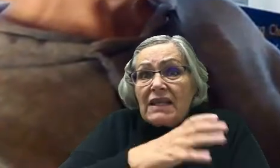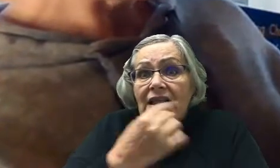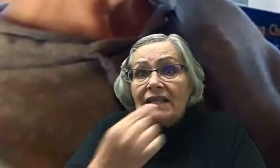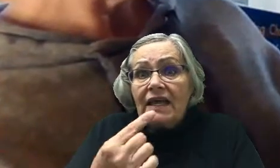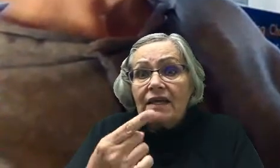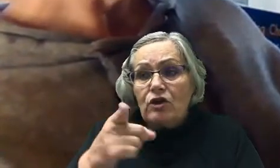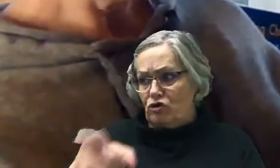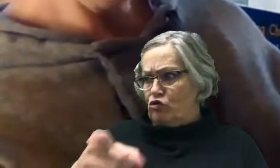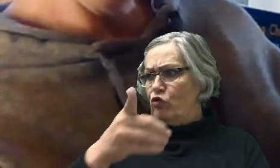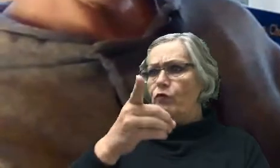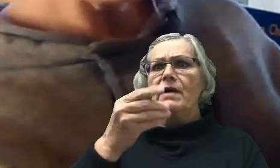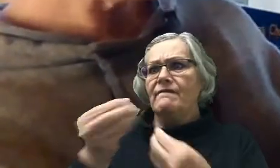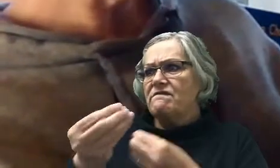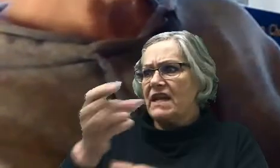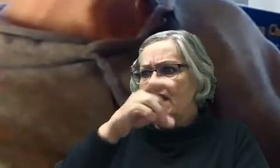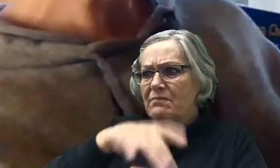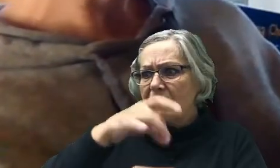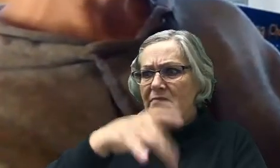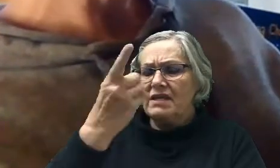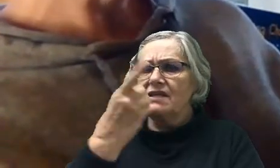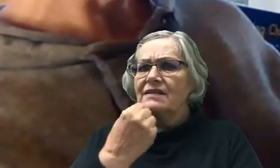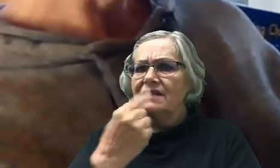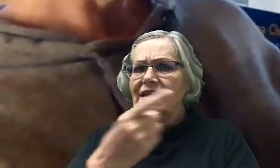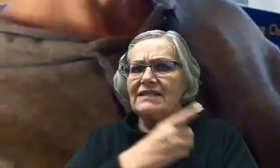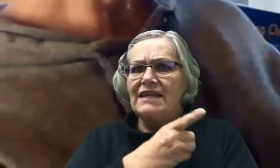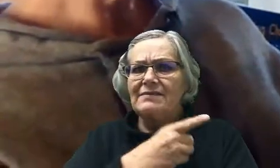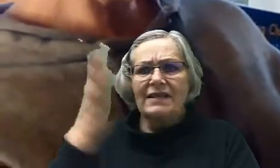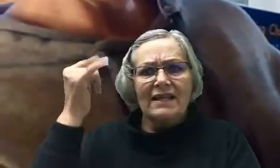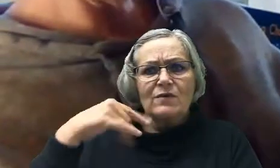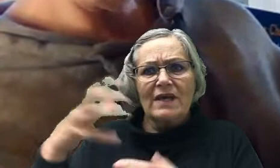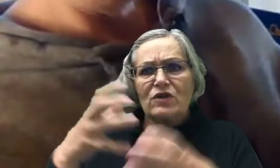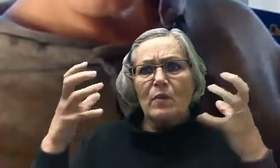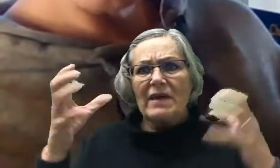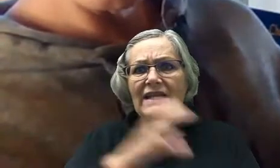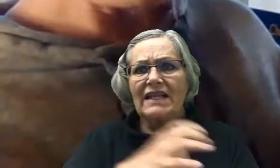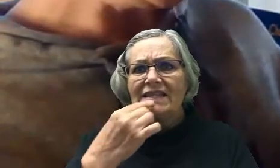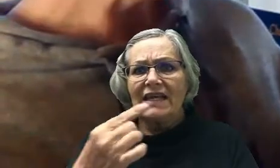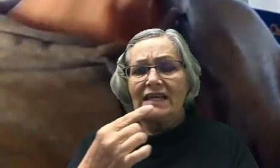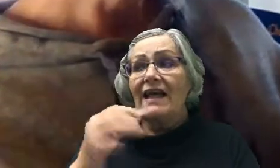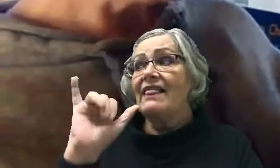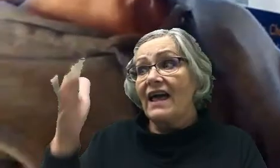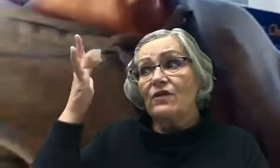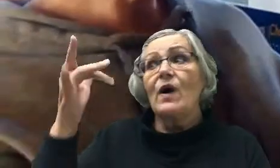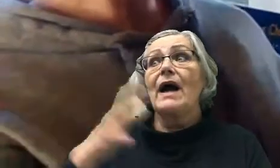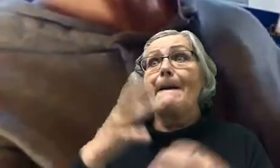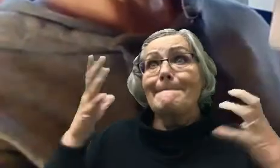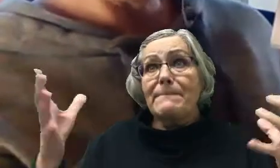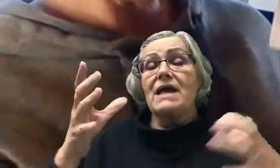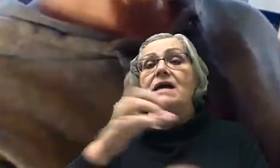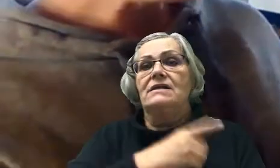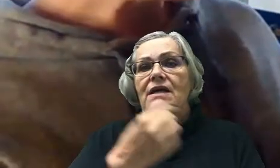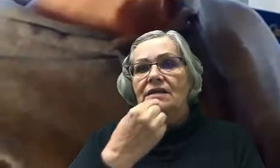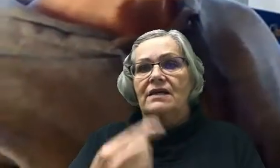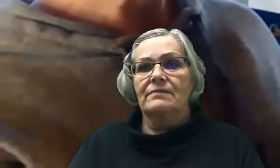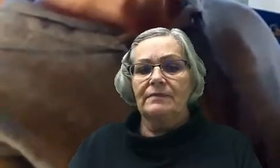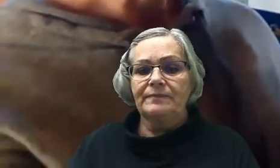said Clayton. "You've been feeding the pumpkin," said Desmond. "That's why it got so big," said Clayton. "That's why it got so big,"